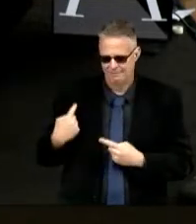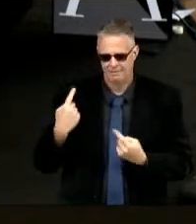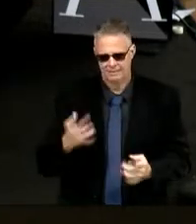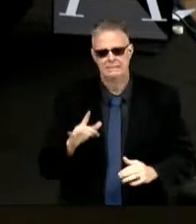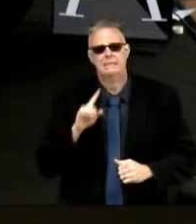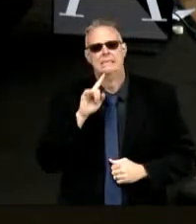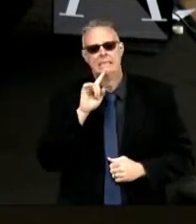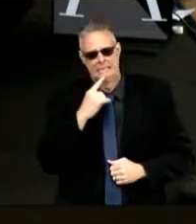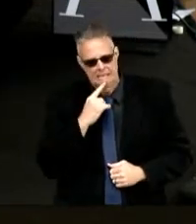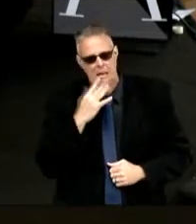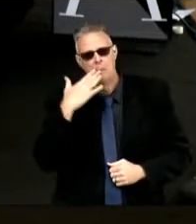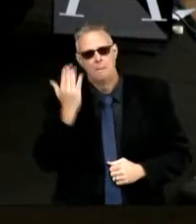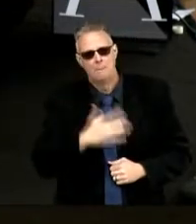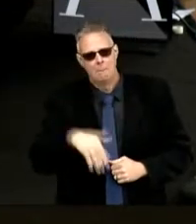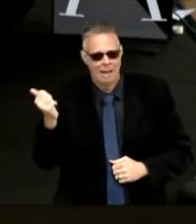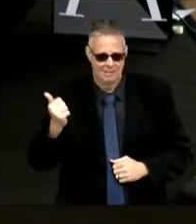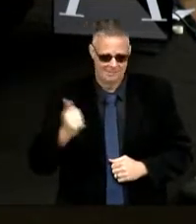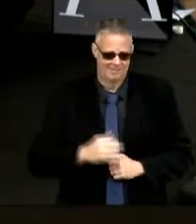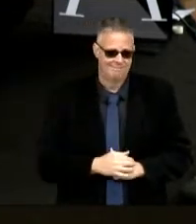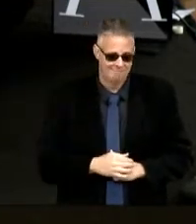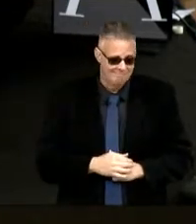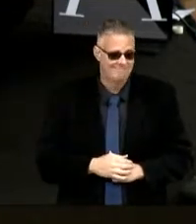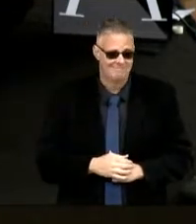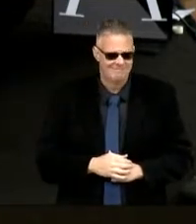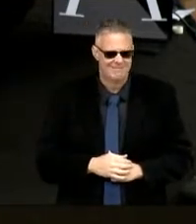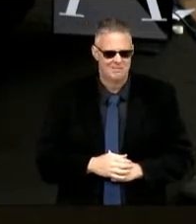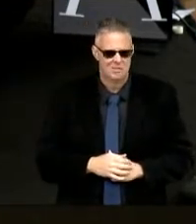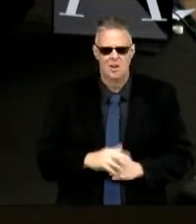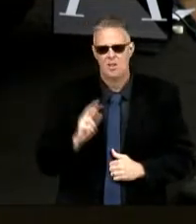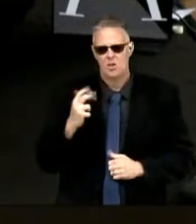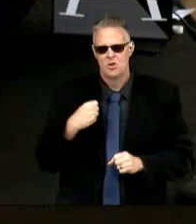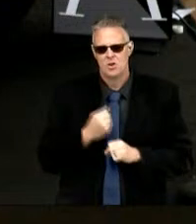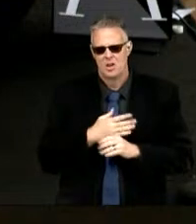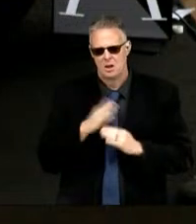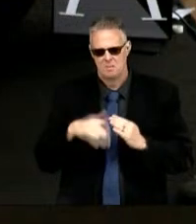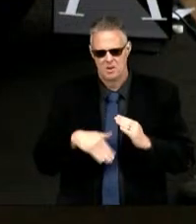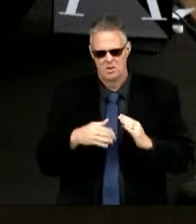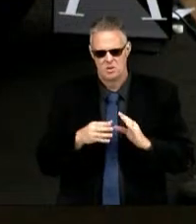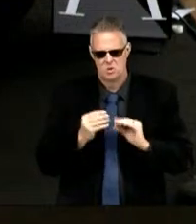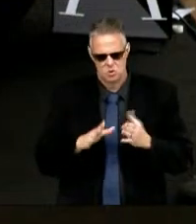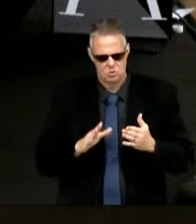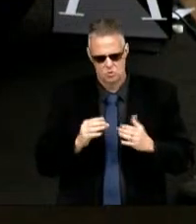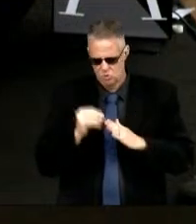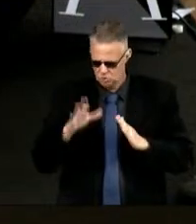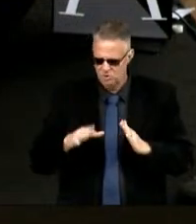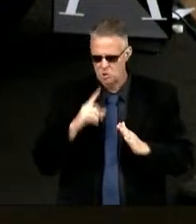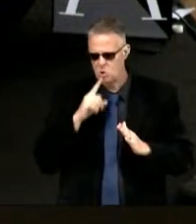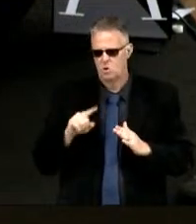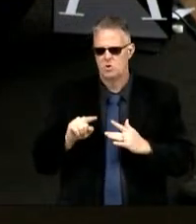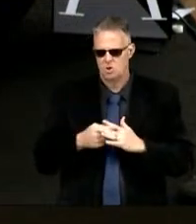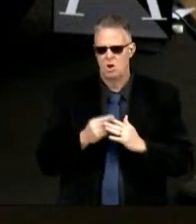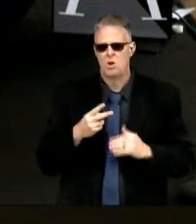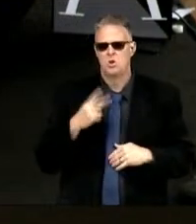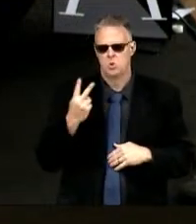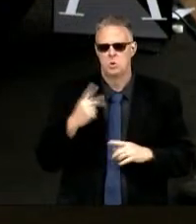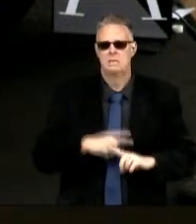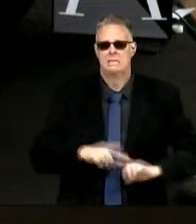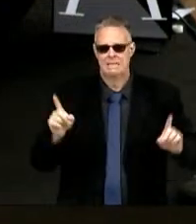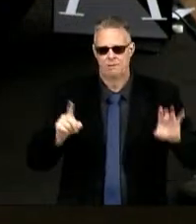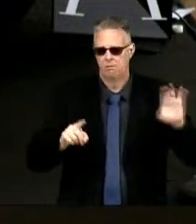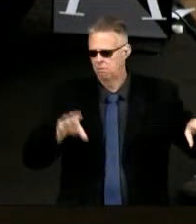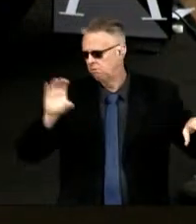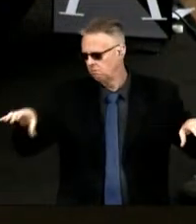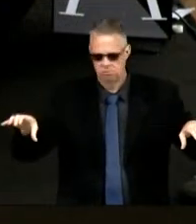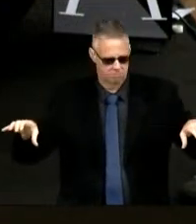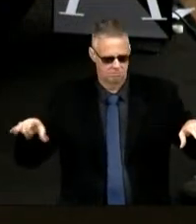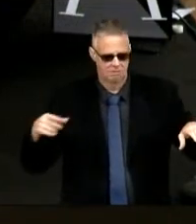seriously been the best. These third-year completer students all started out 3 years ago in two completely different locations,